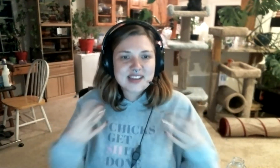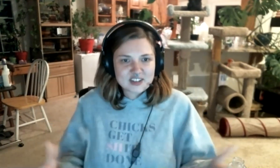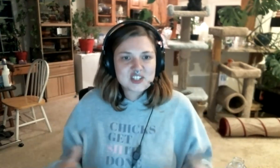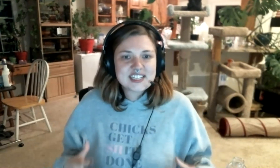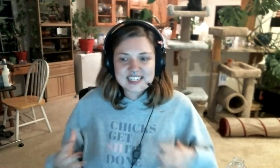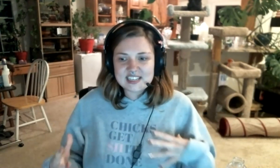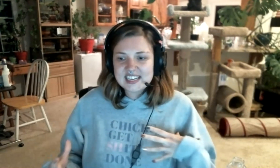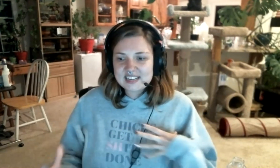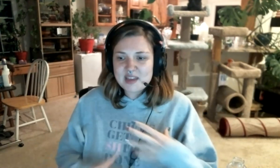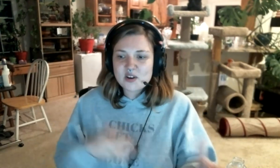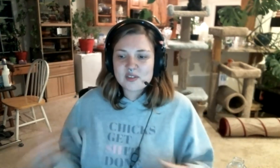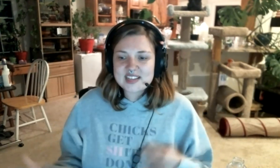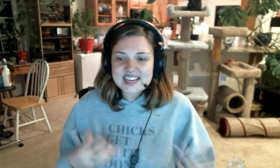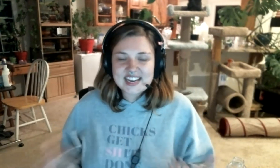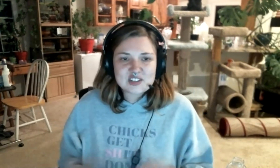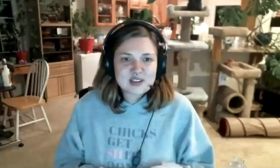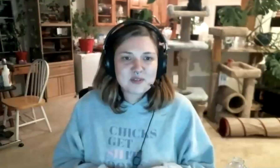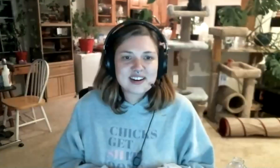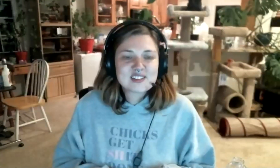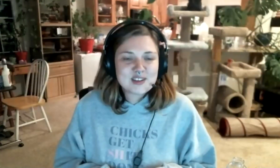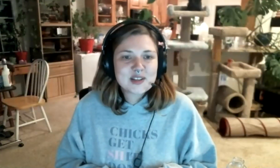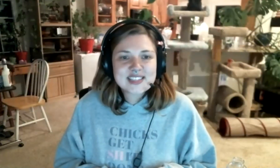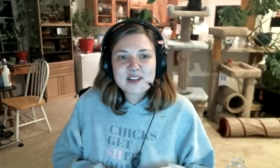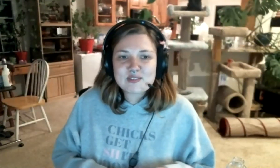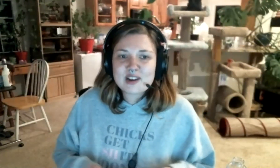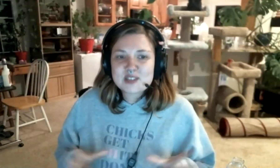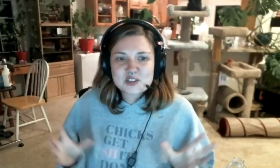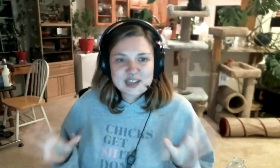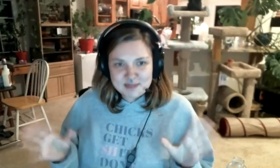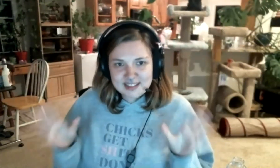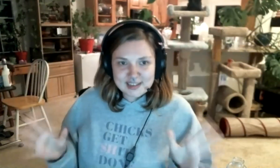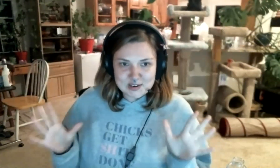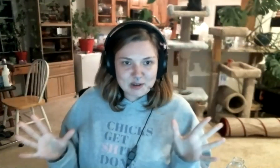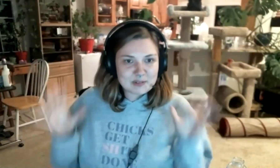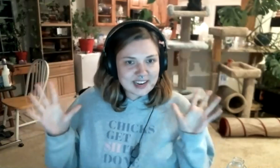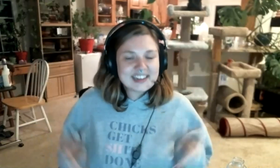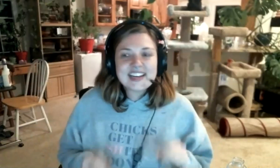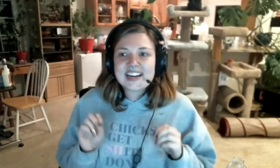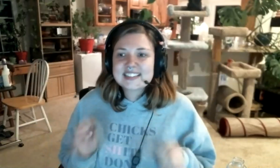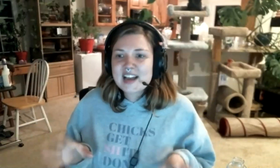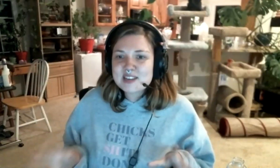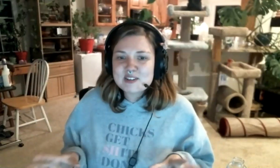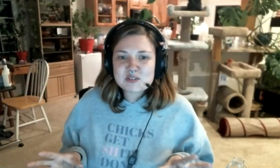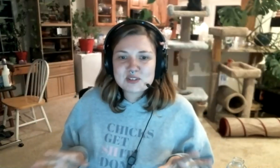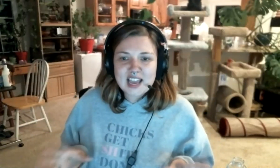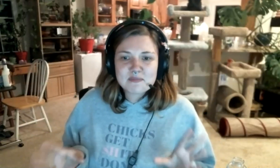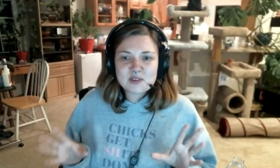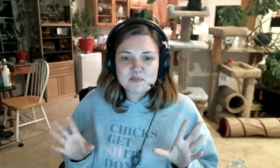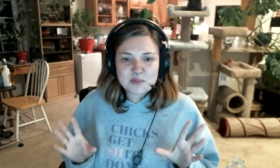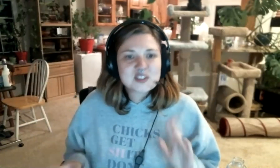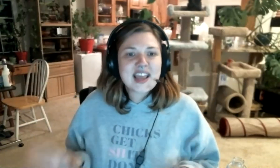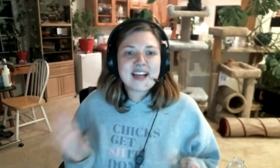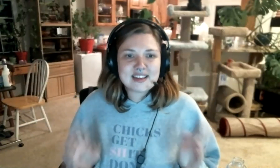expanding my energy to make all of these connections and whatnot. So you could say I was very much trying to be like a dog, right? And it's not my usual type